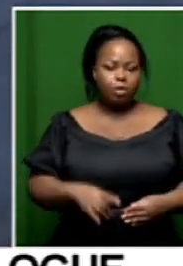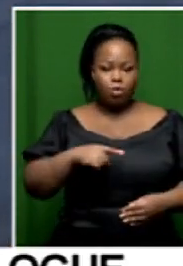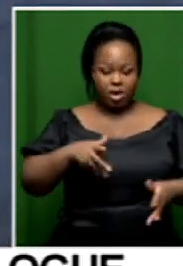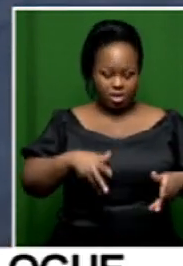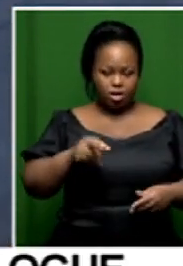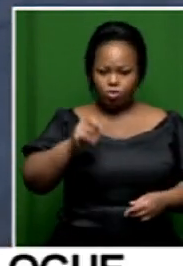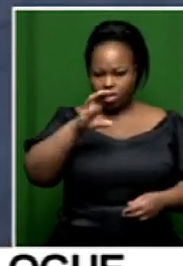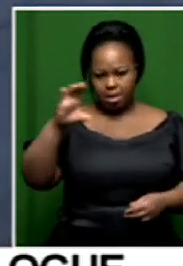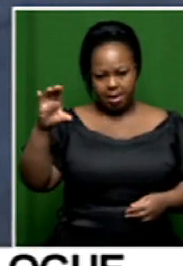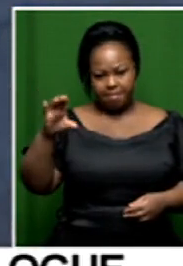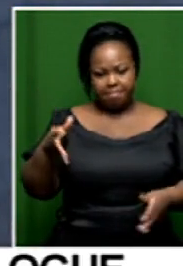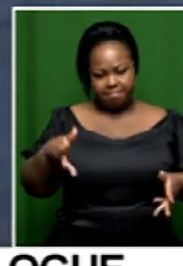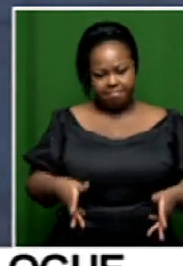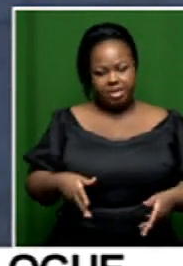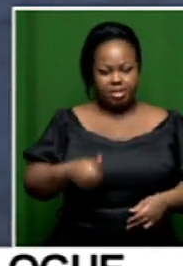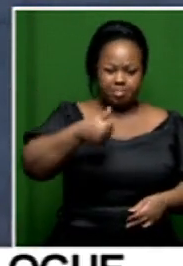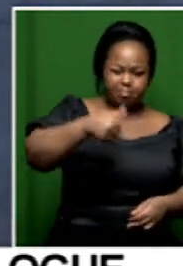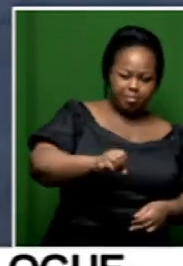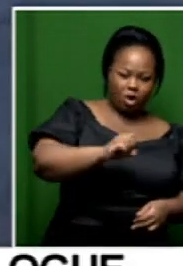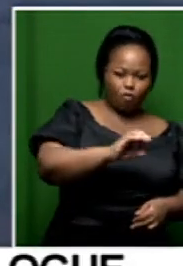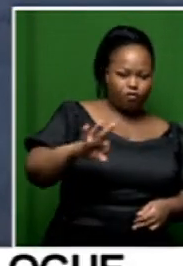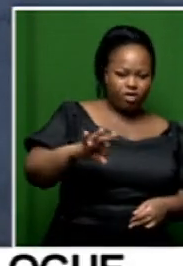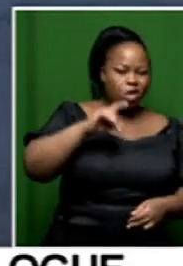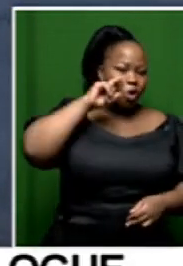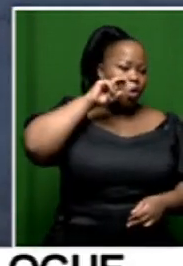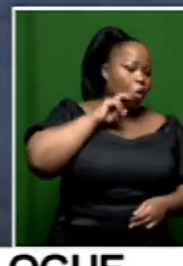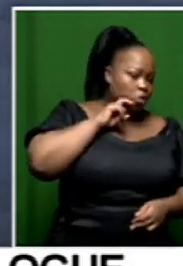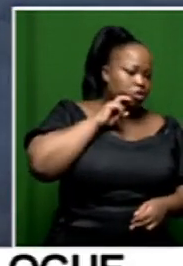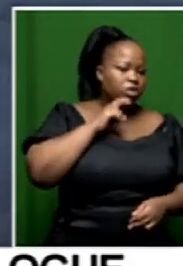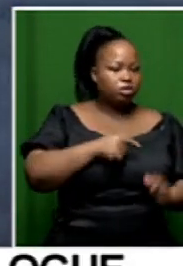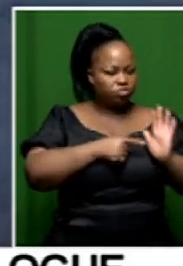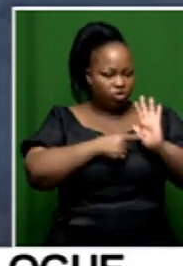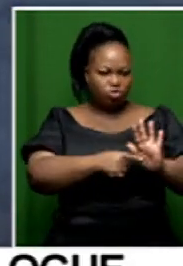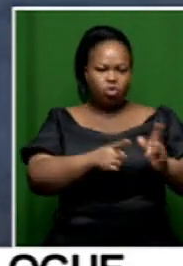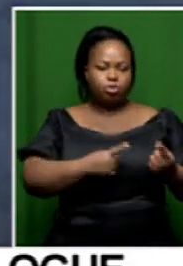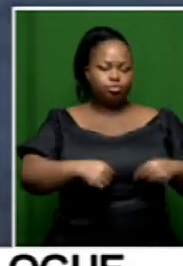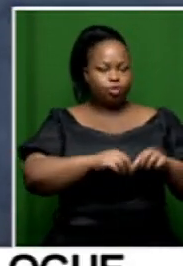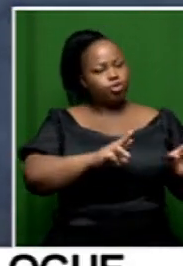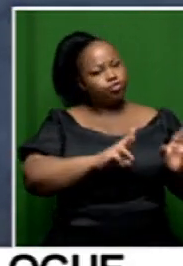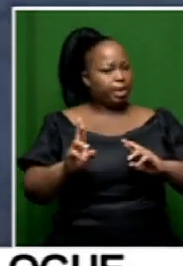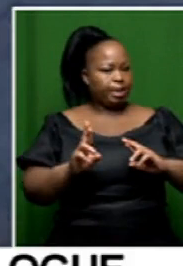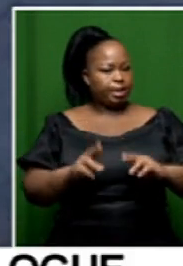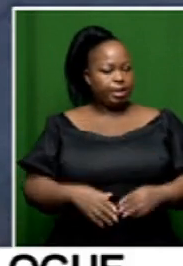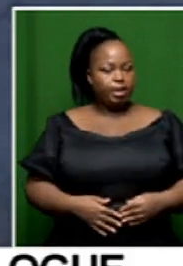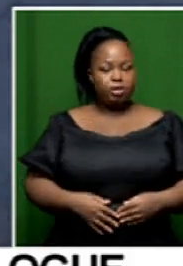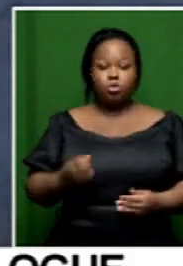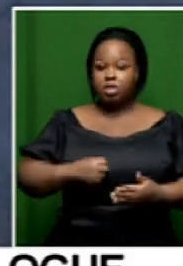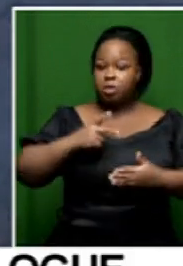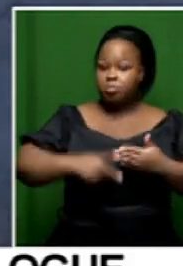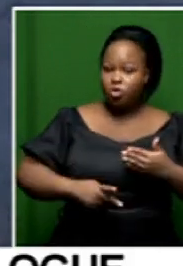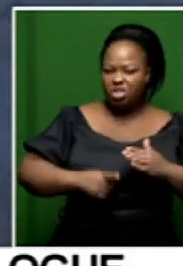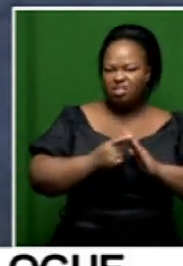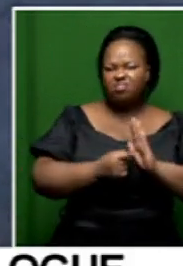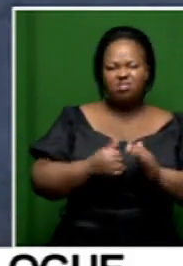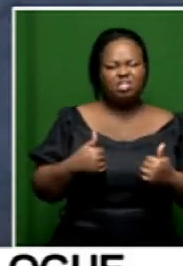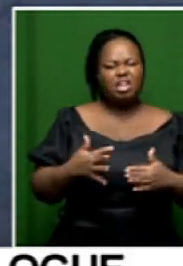Northern Cape today, switching off, it is a demonstration of readiness. So from an infrastructure point of view, the project dates back